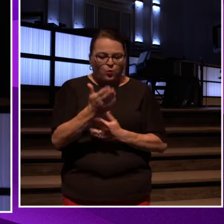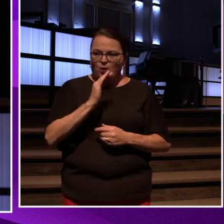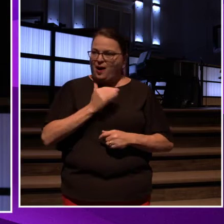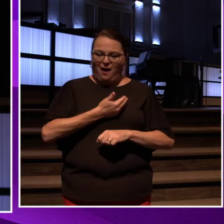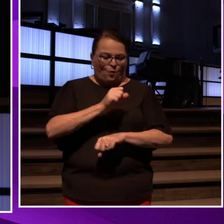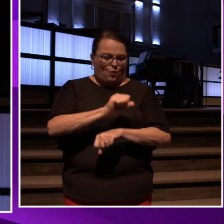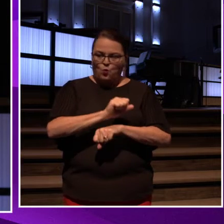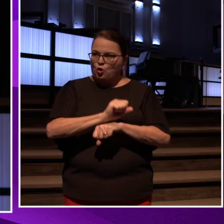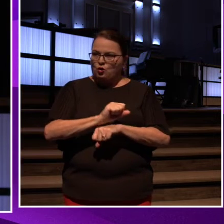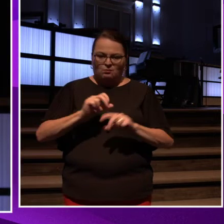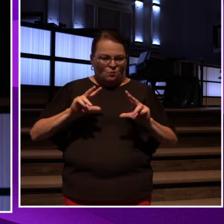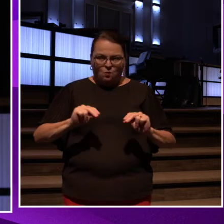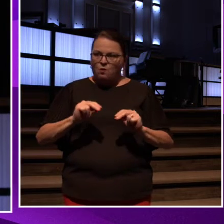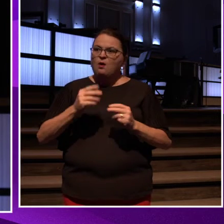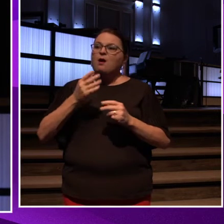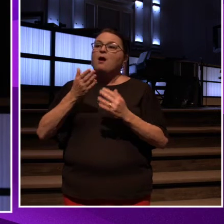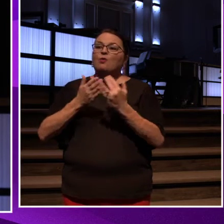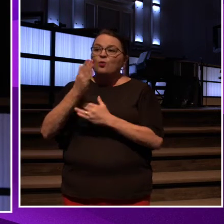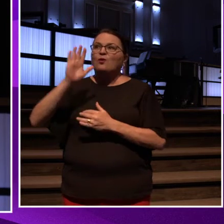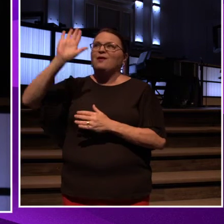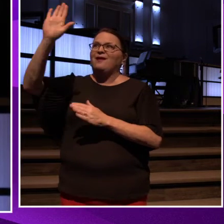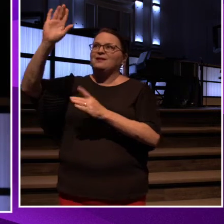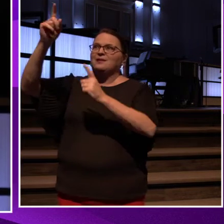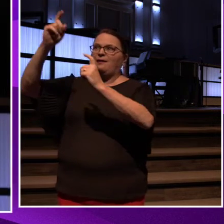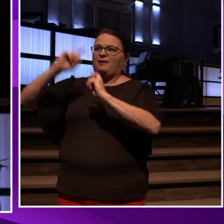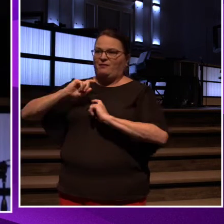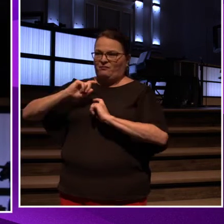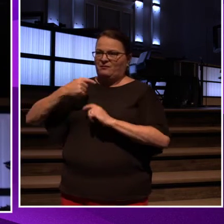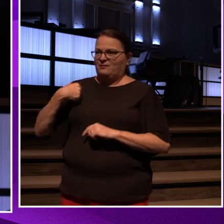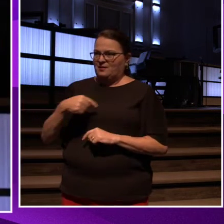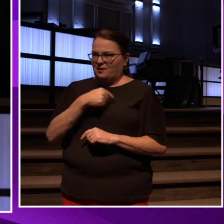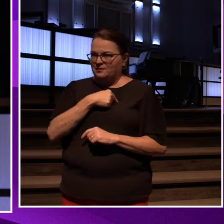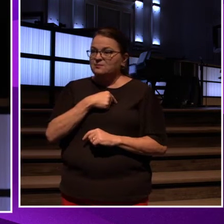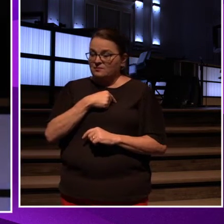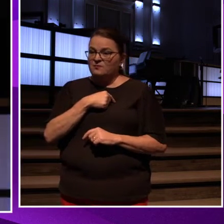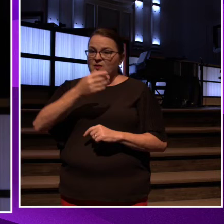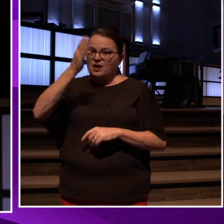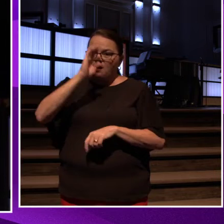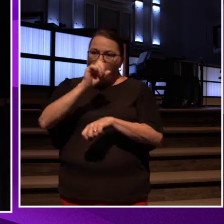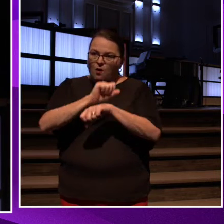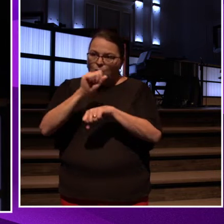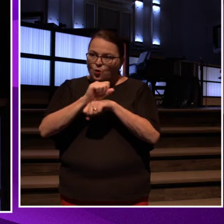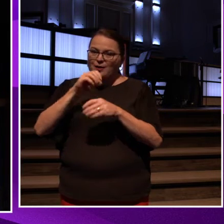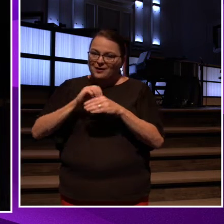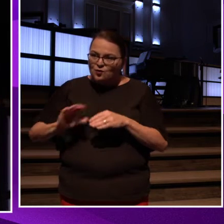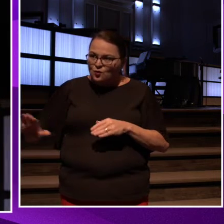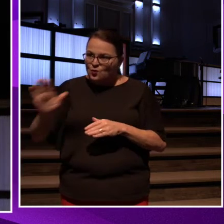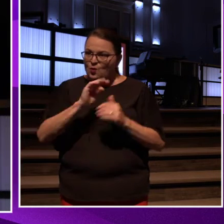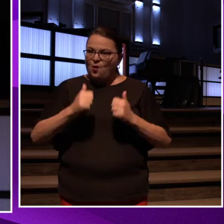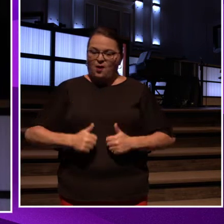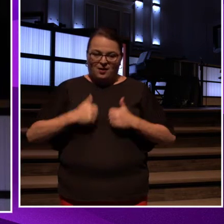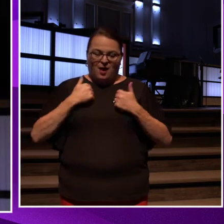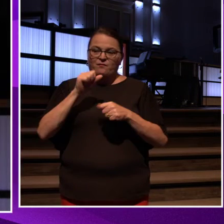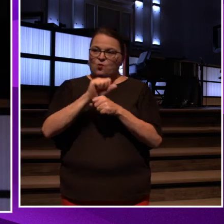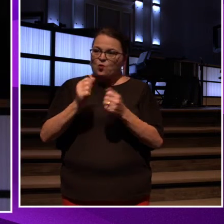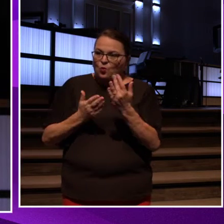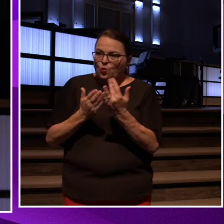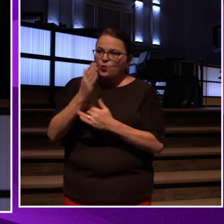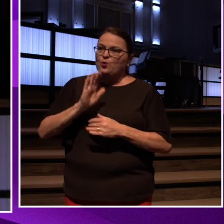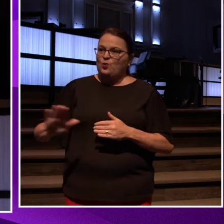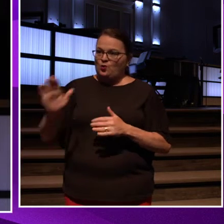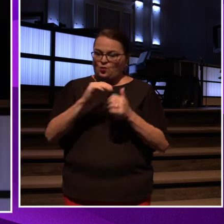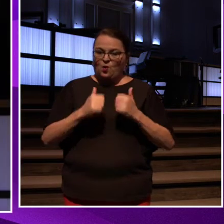of God. That's what His word tells us. And God is working in your life. And He wants to work through your life.